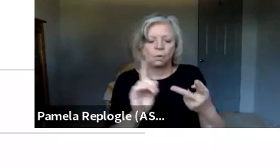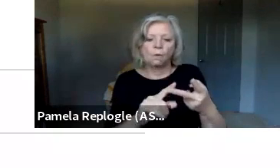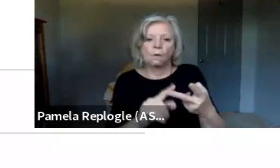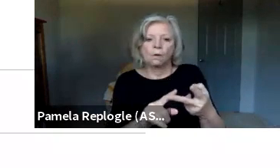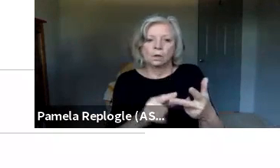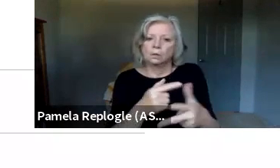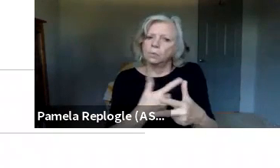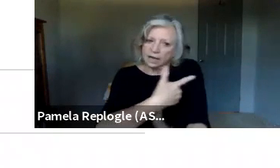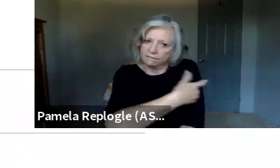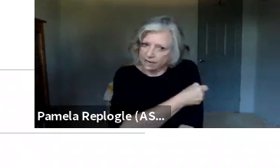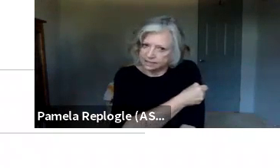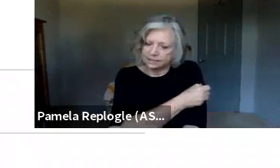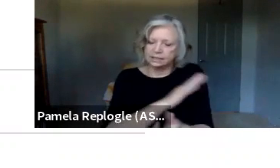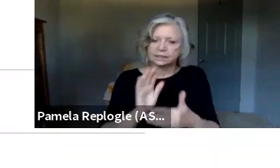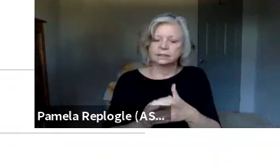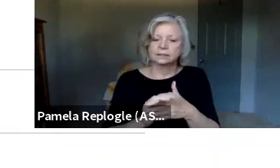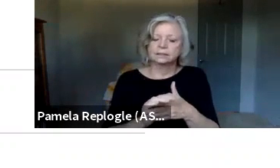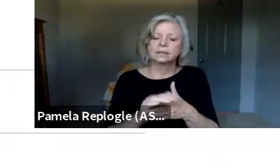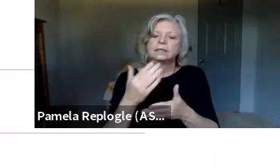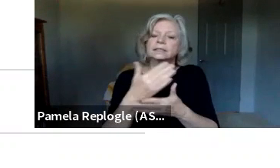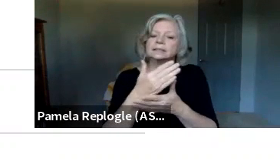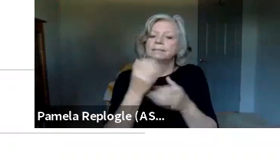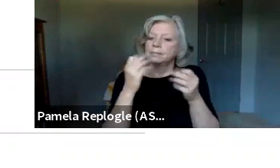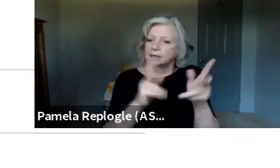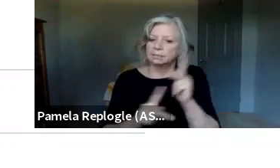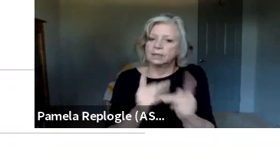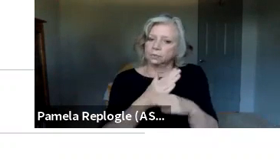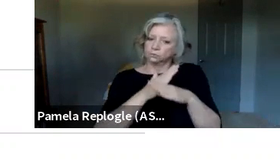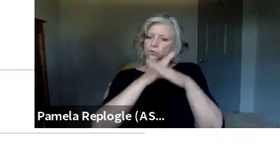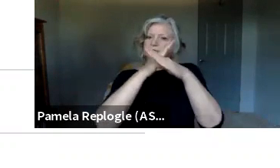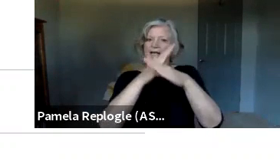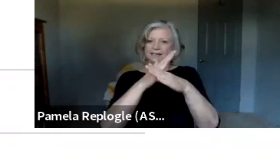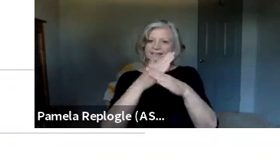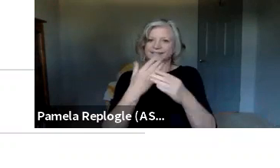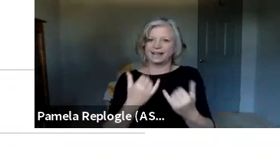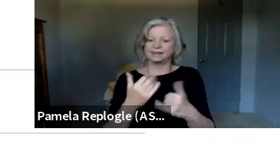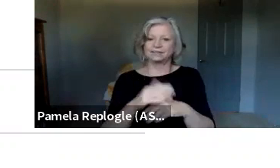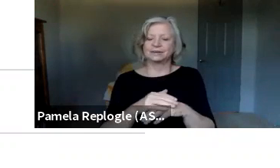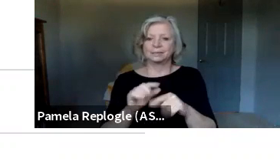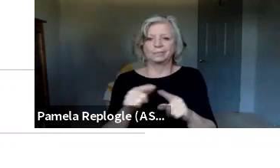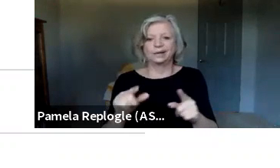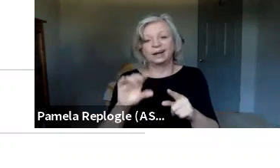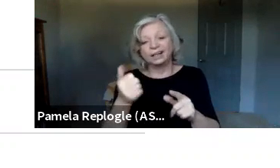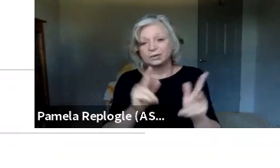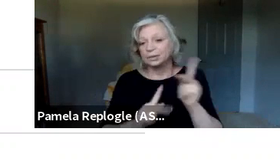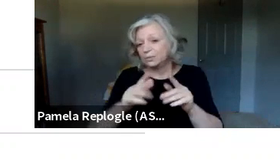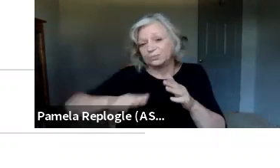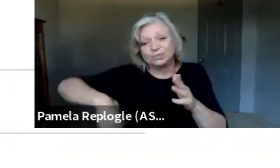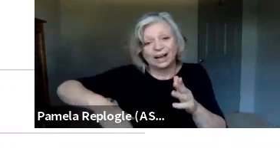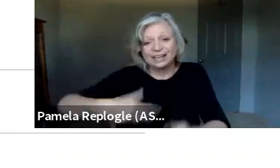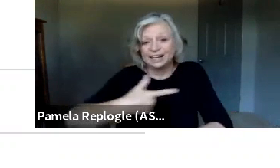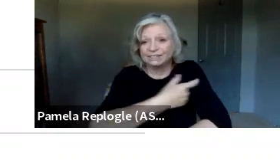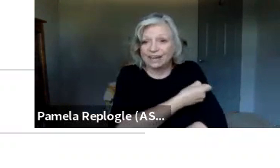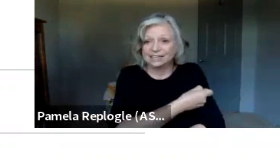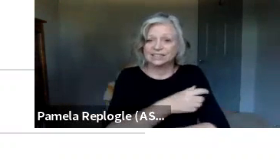have vaccine, although many of our residents are protected, we do have many residents who haven't yet had the opportunity to get vaccinated, and